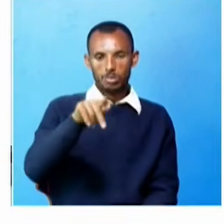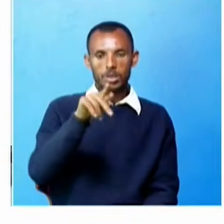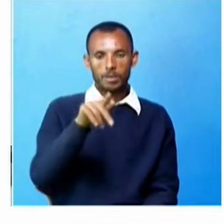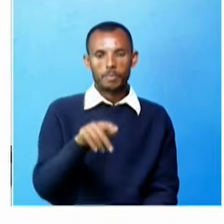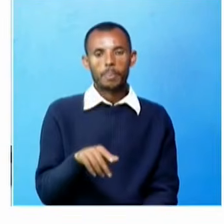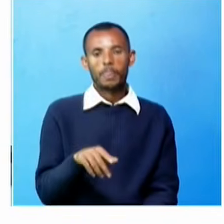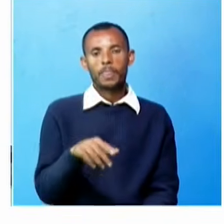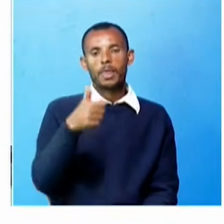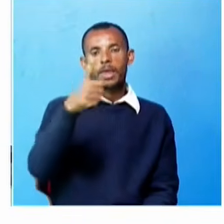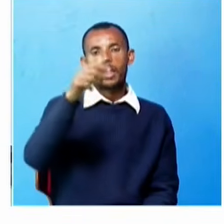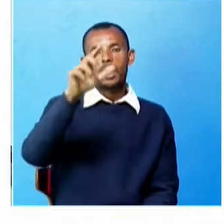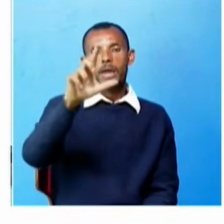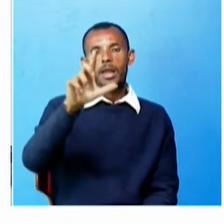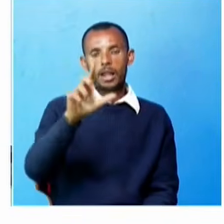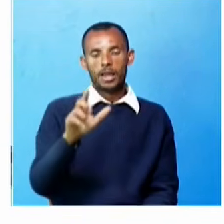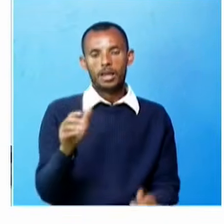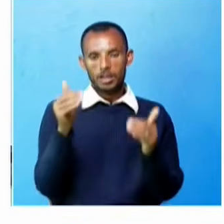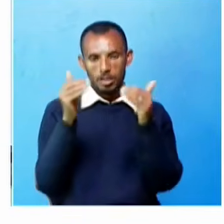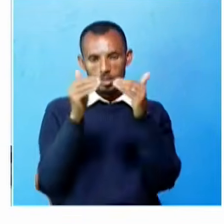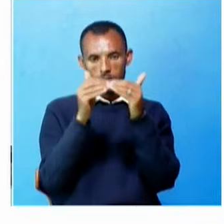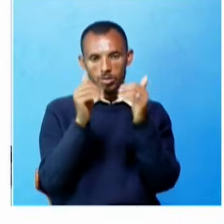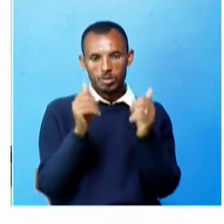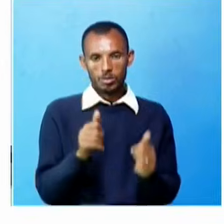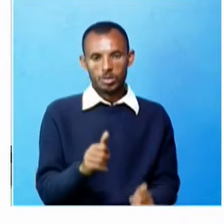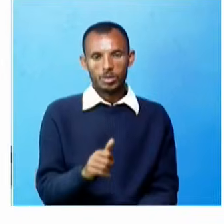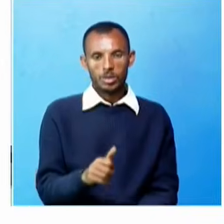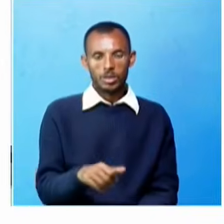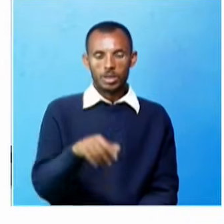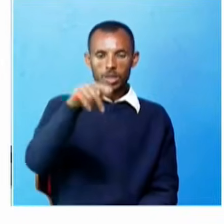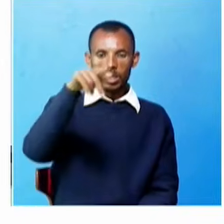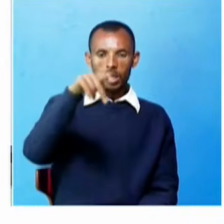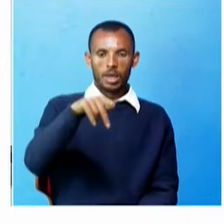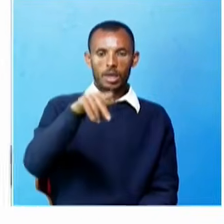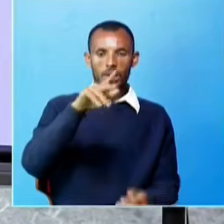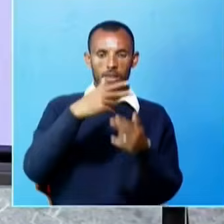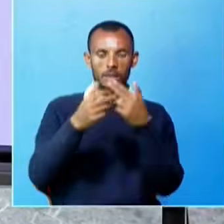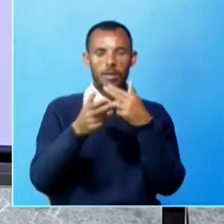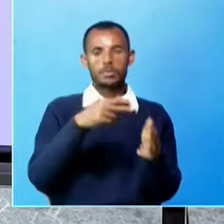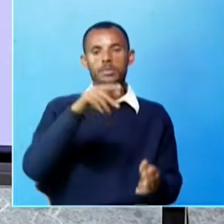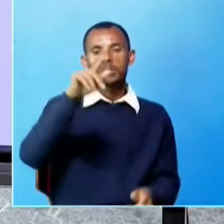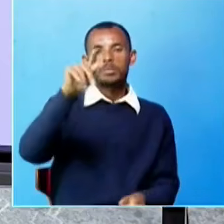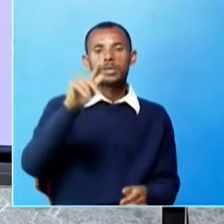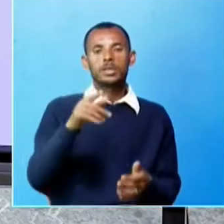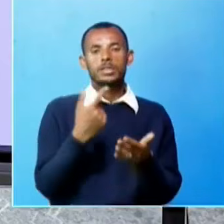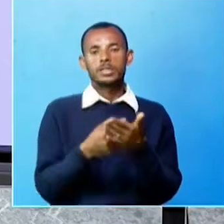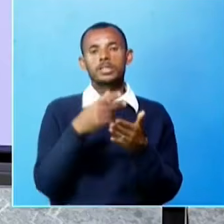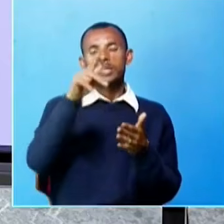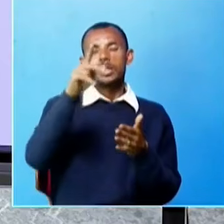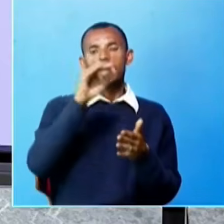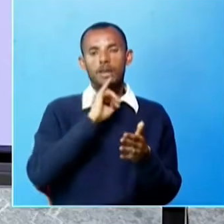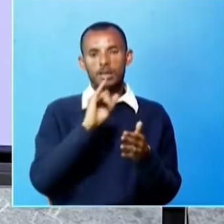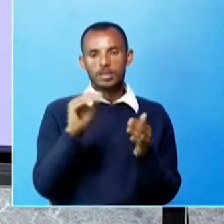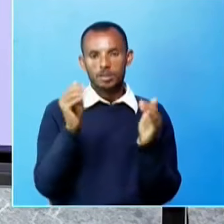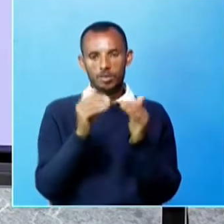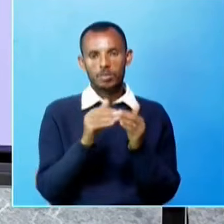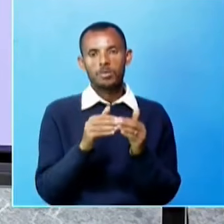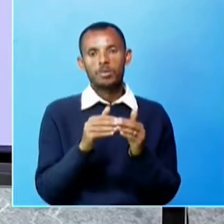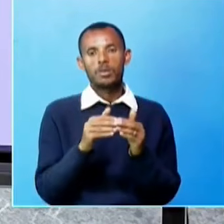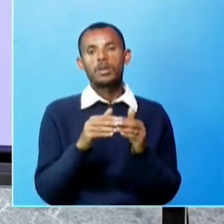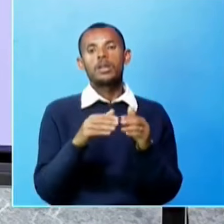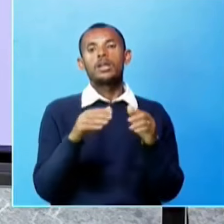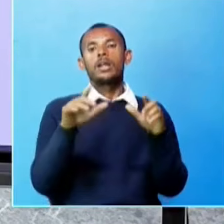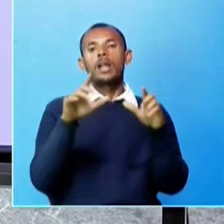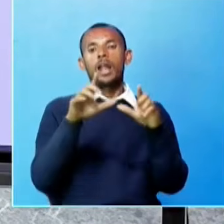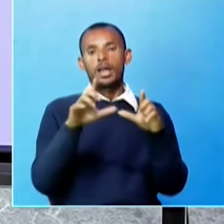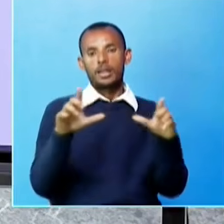so AL becomes K times P, where this K is the